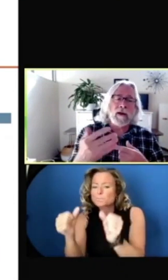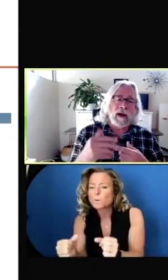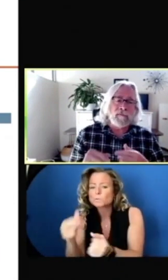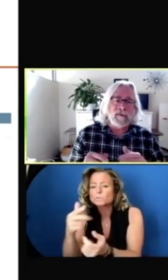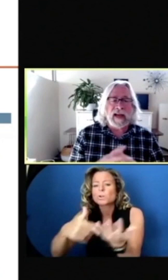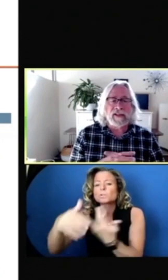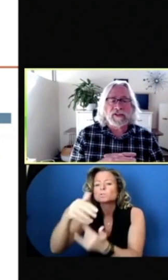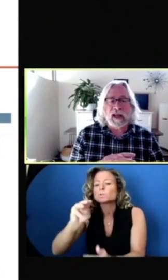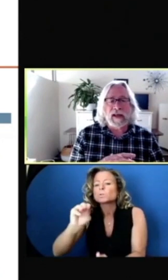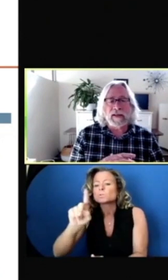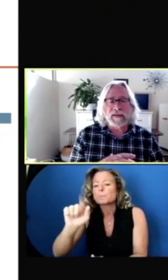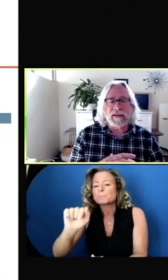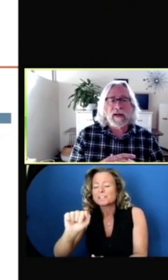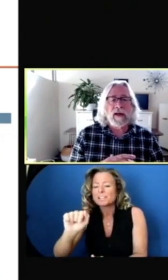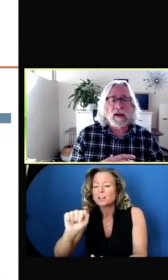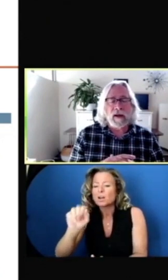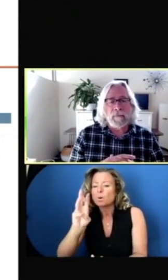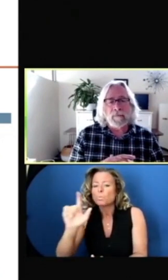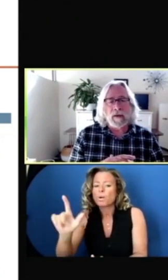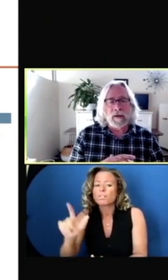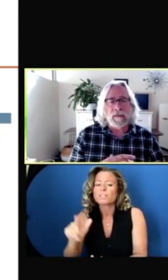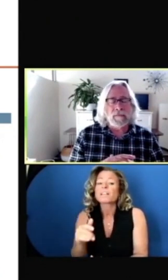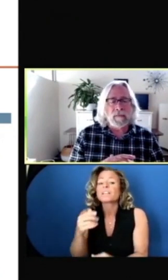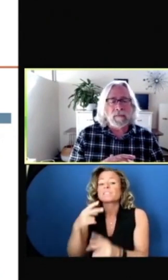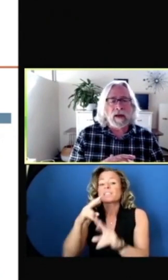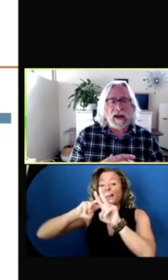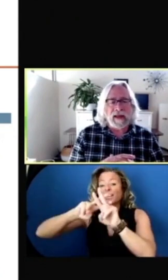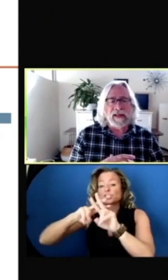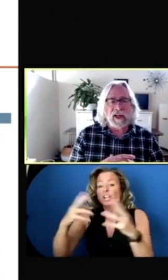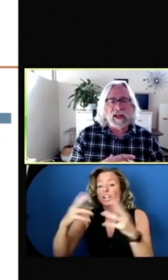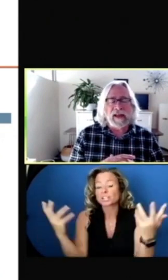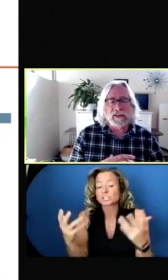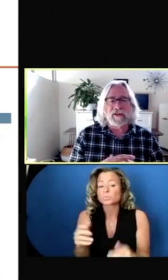wall. Our conference hashtag is